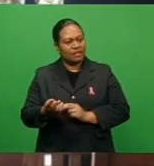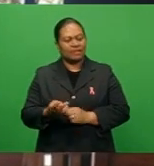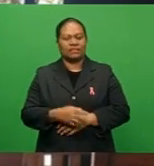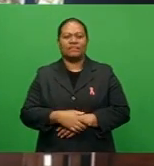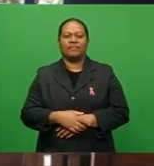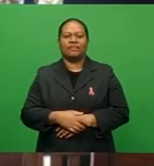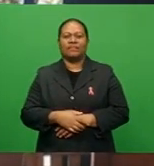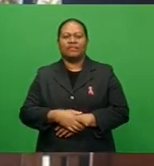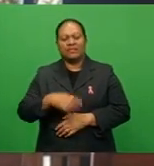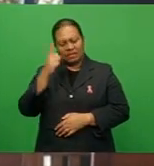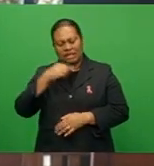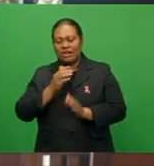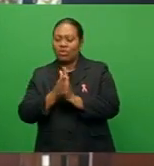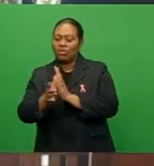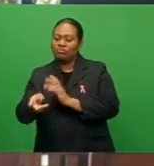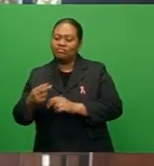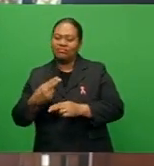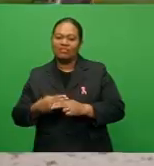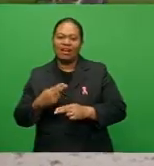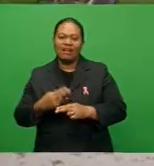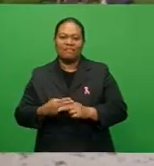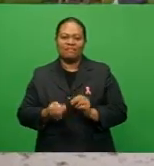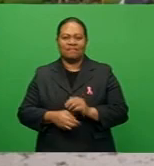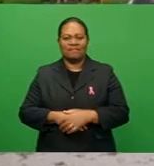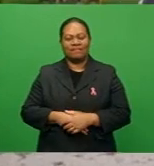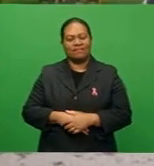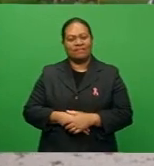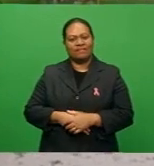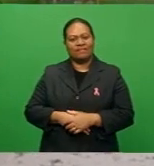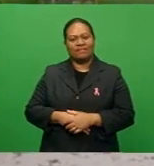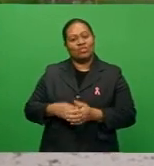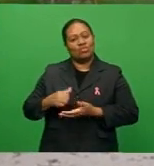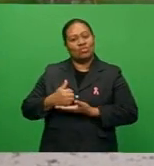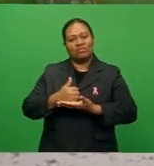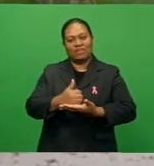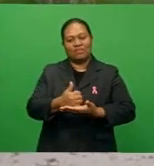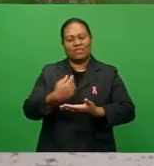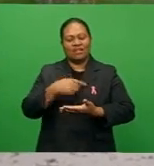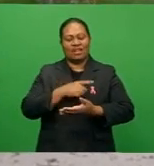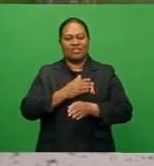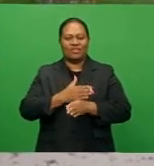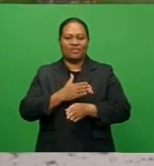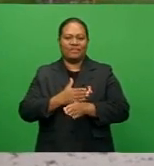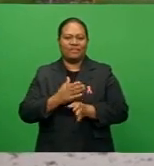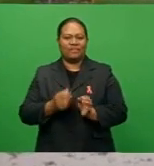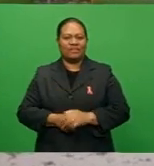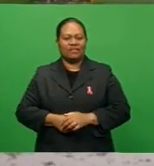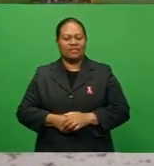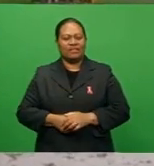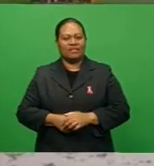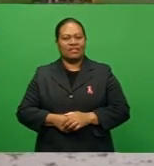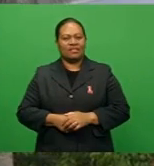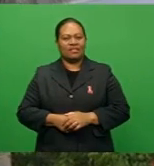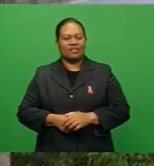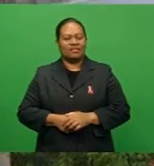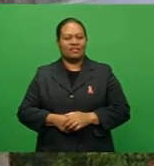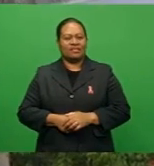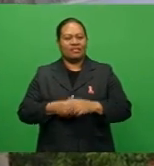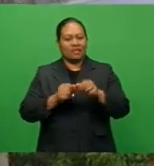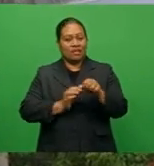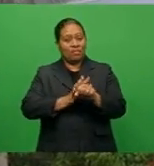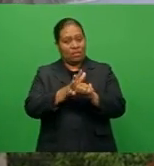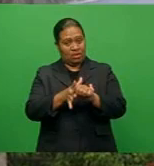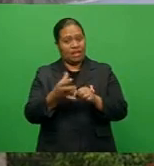we do a little bit of farming also to back up our jobs. The COVID is a problem,